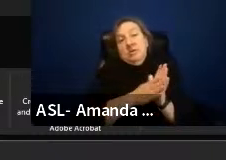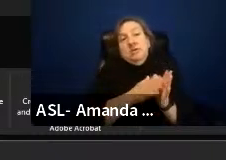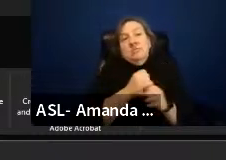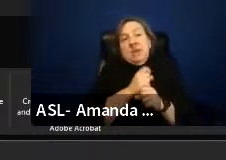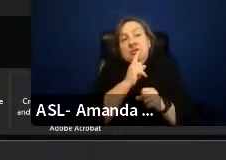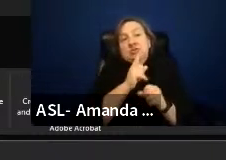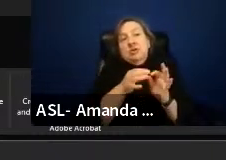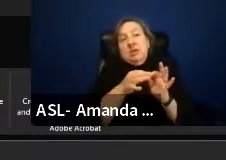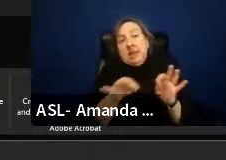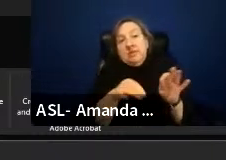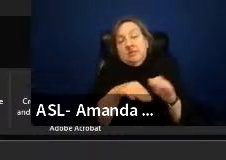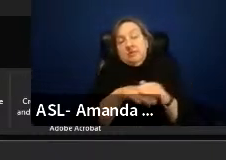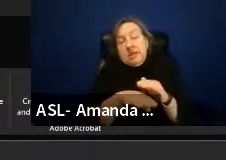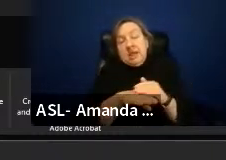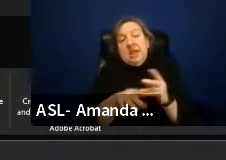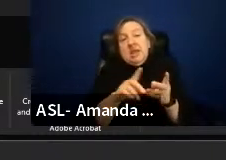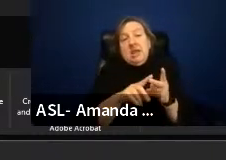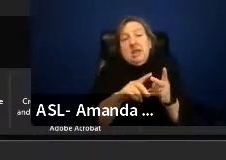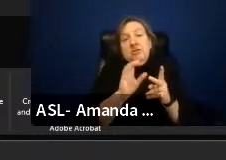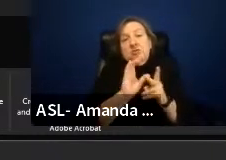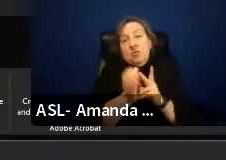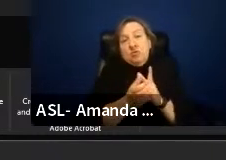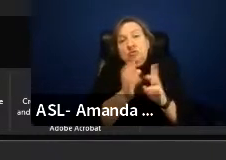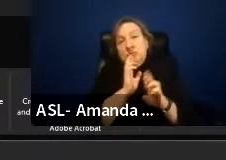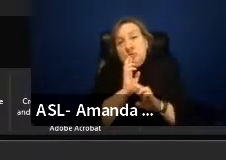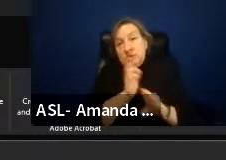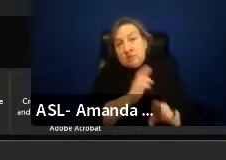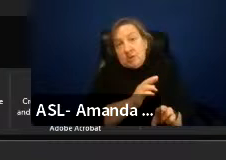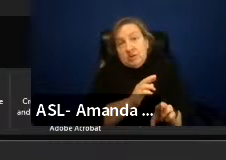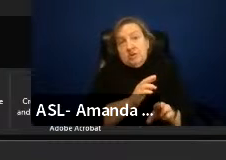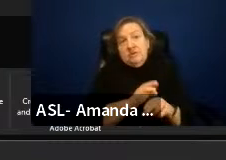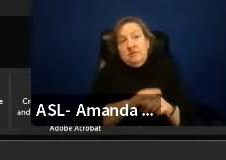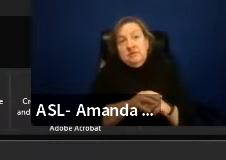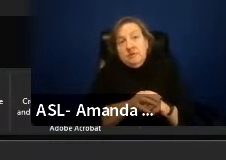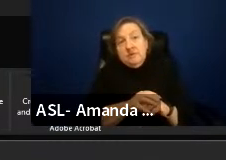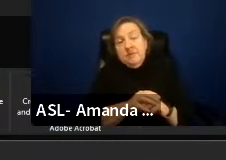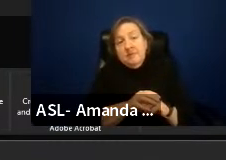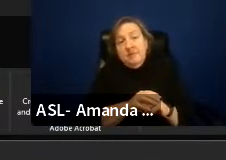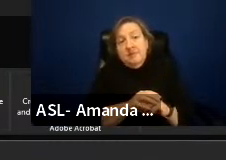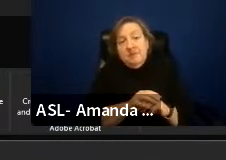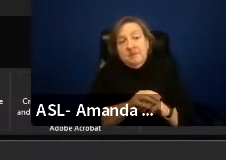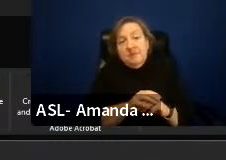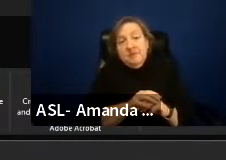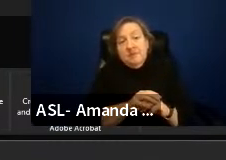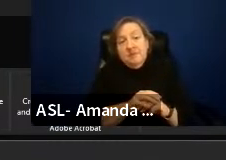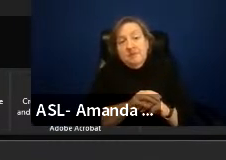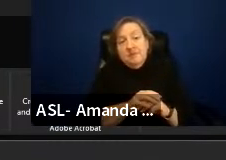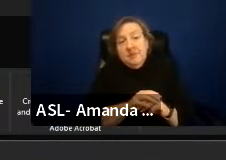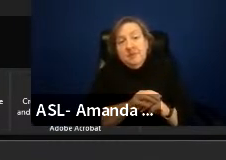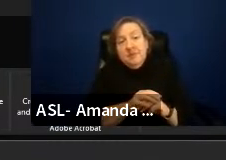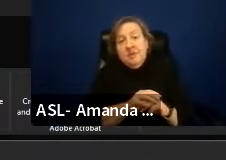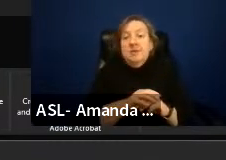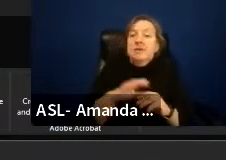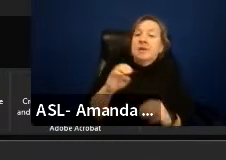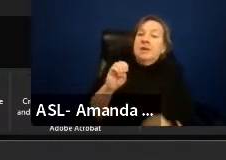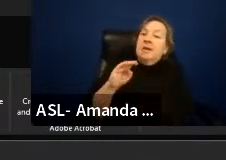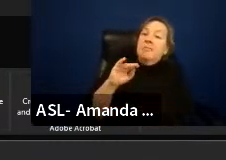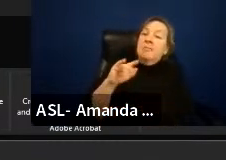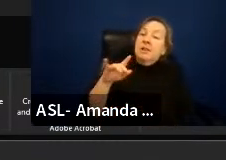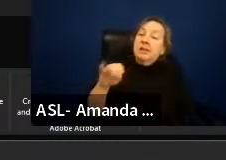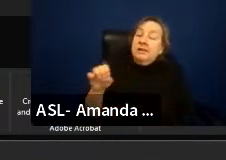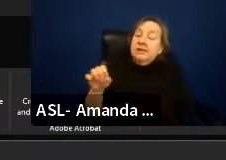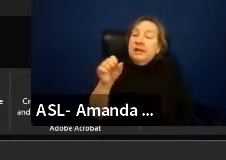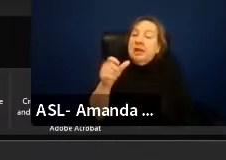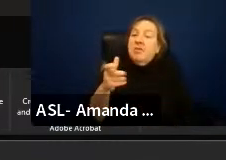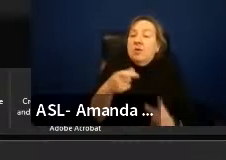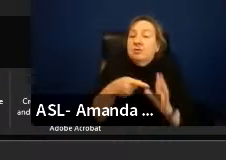language access and culturally responsive. Better. Go ahead, Emily. Yes, I just wanted to point out